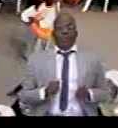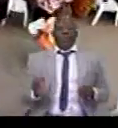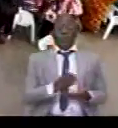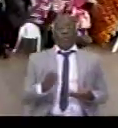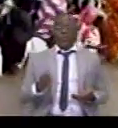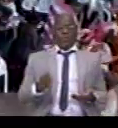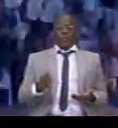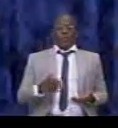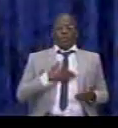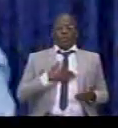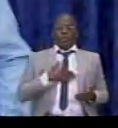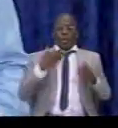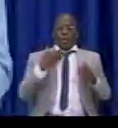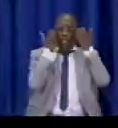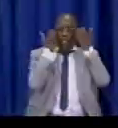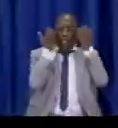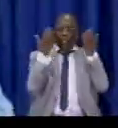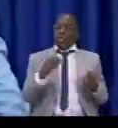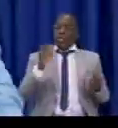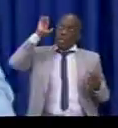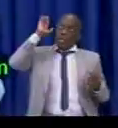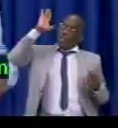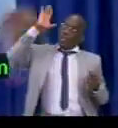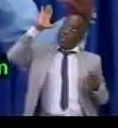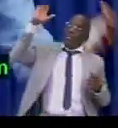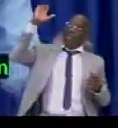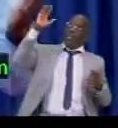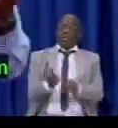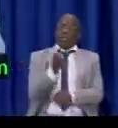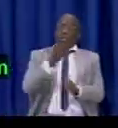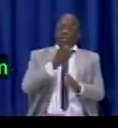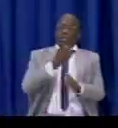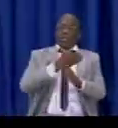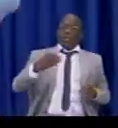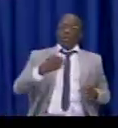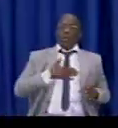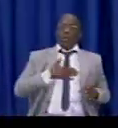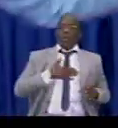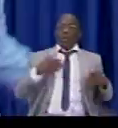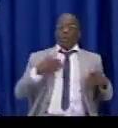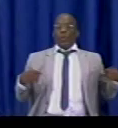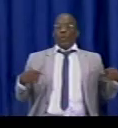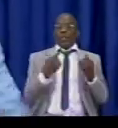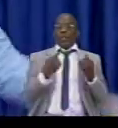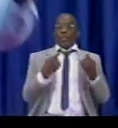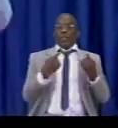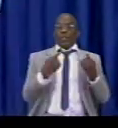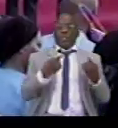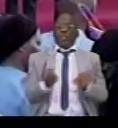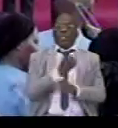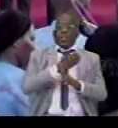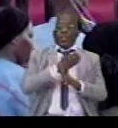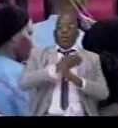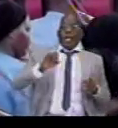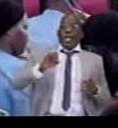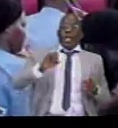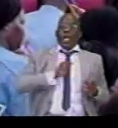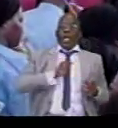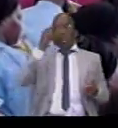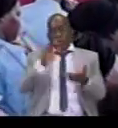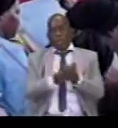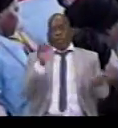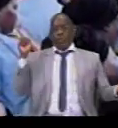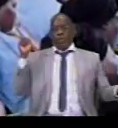my pain is taken away, my shame be healed in his name.